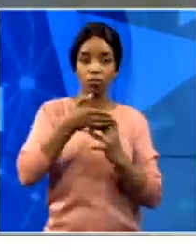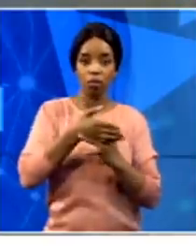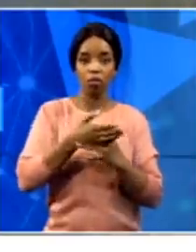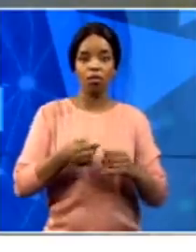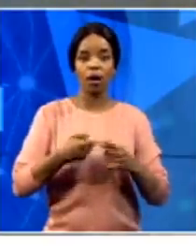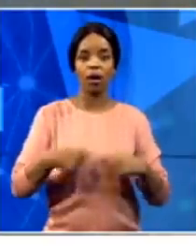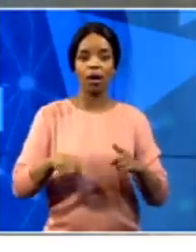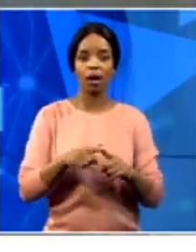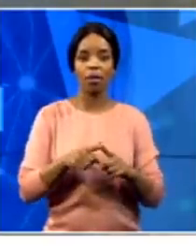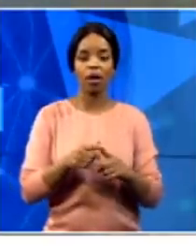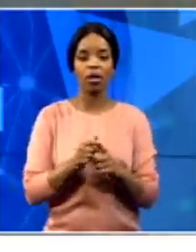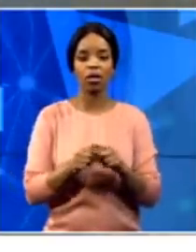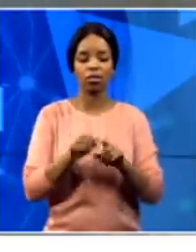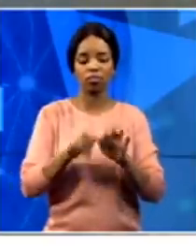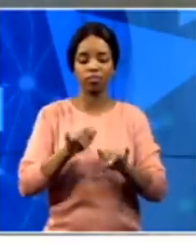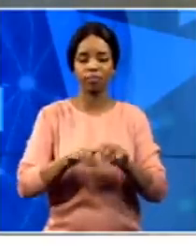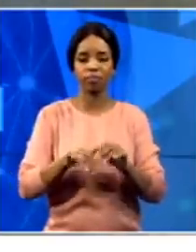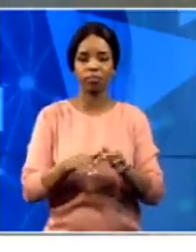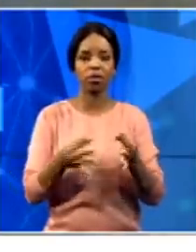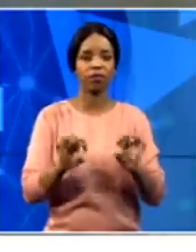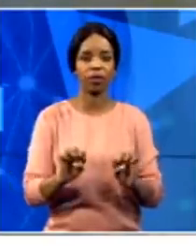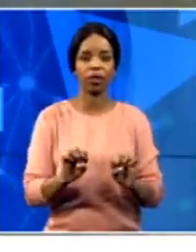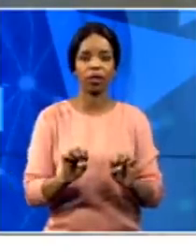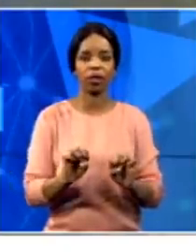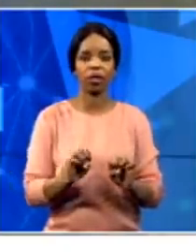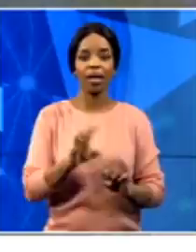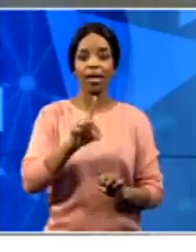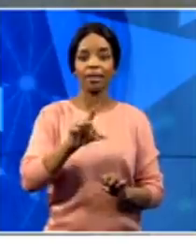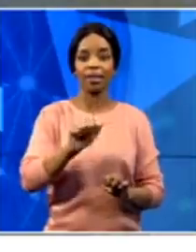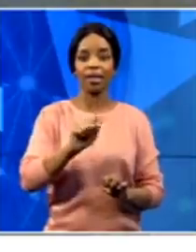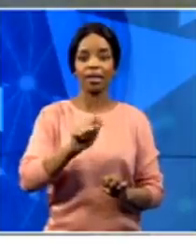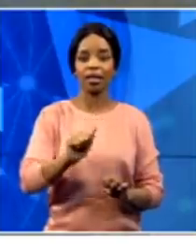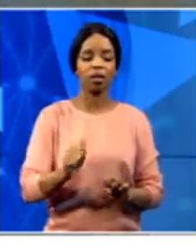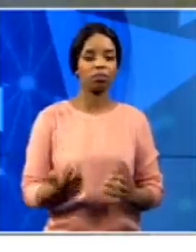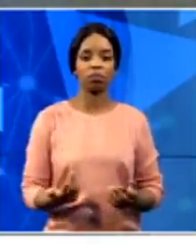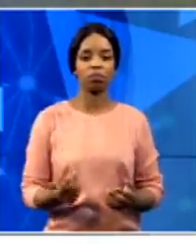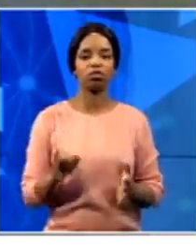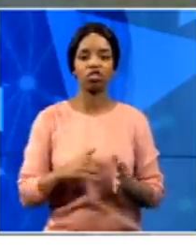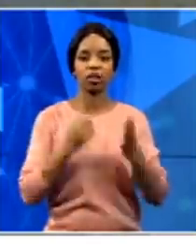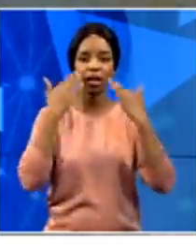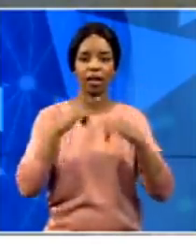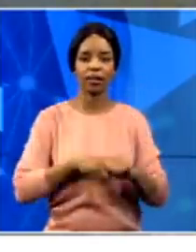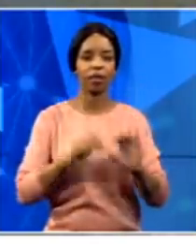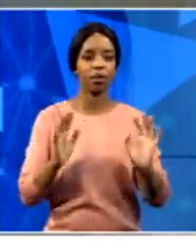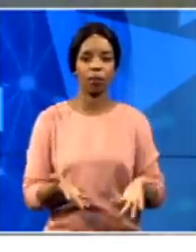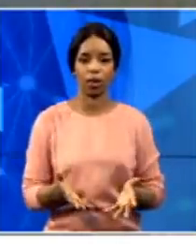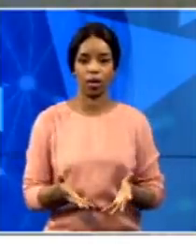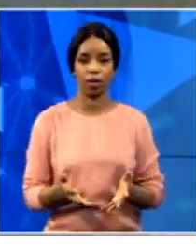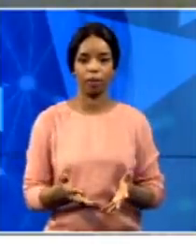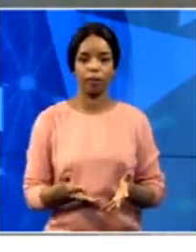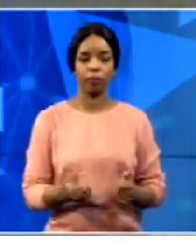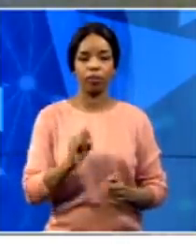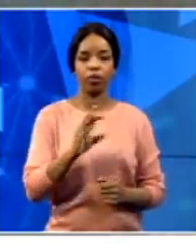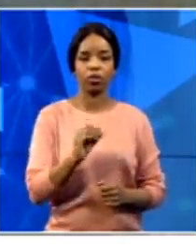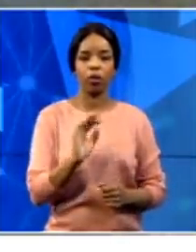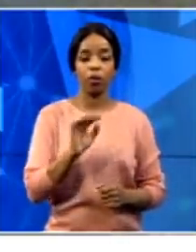cost whatsoever. It won't cost you data, it won't cost you airtime. We intend to go live tomorrow morning, that people can now use our online platform at no cost